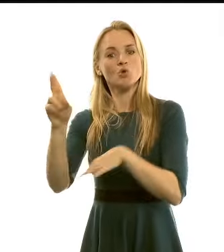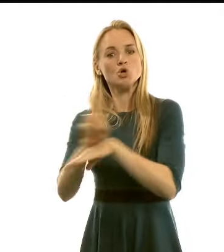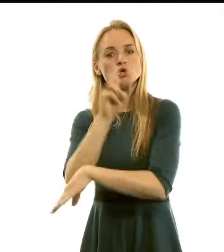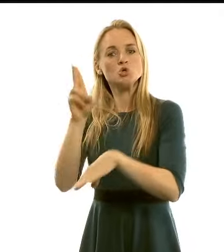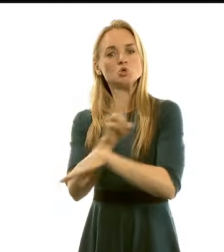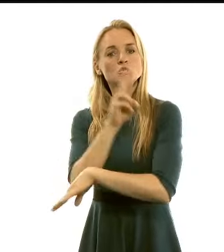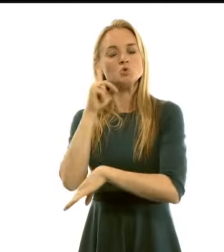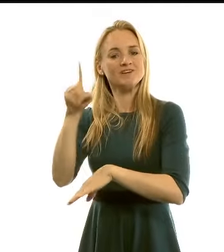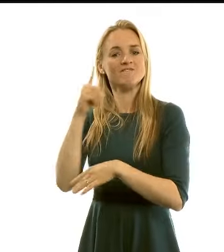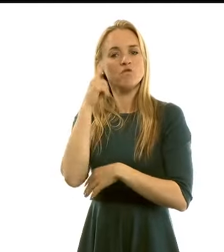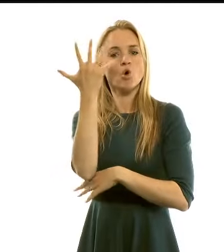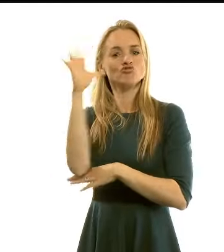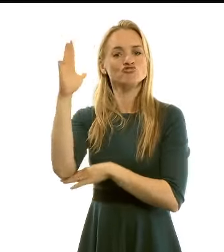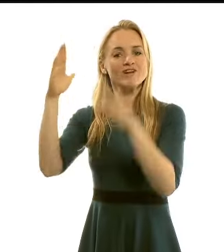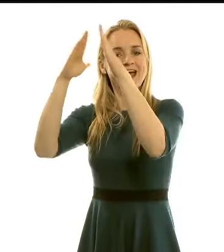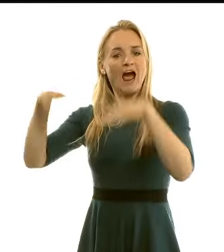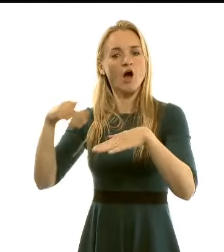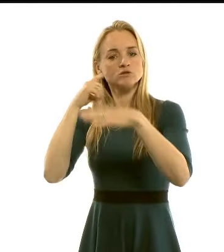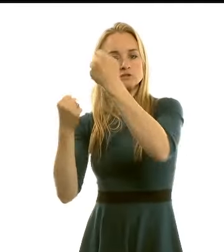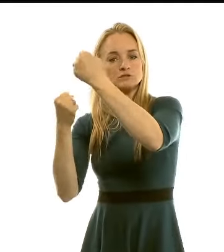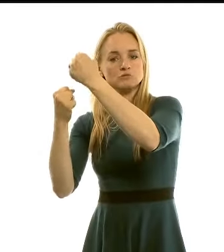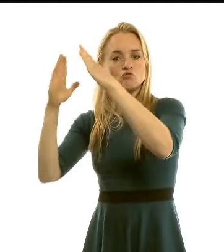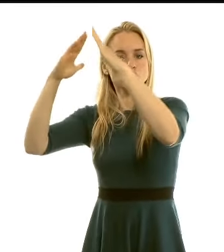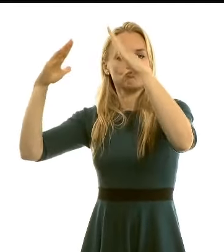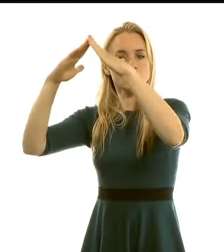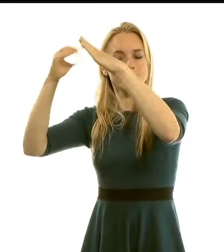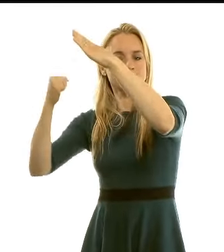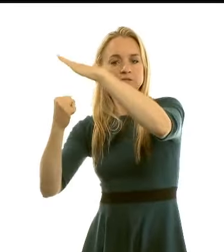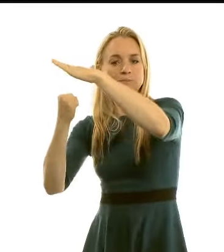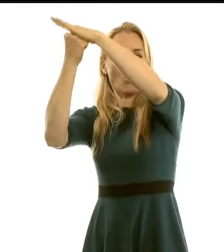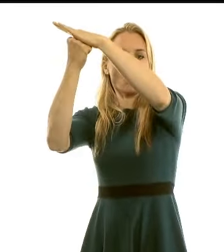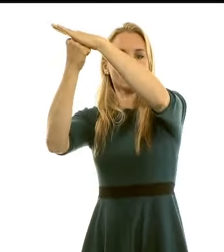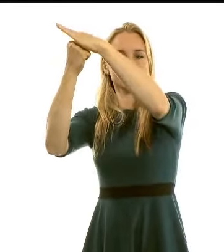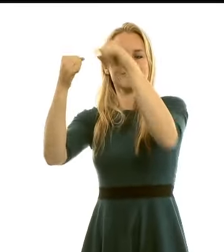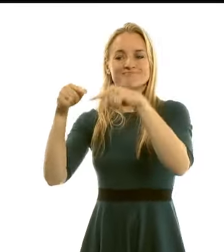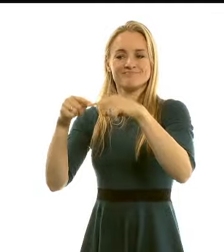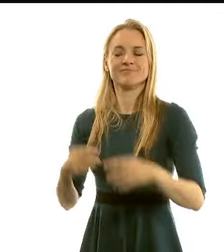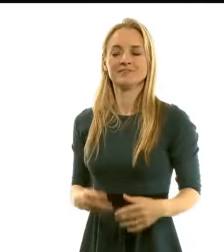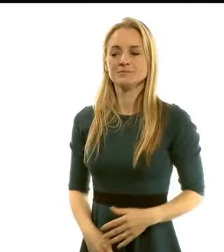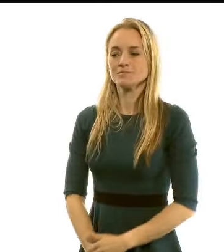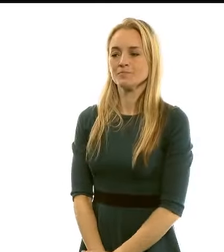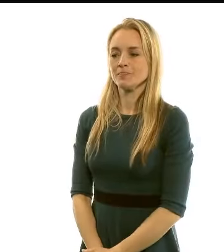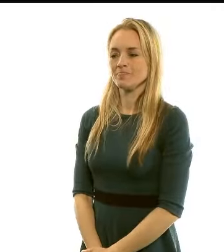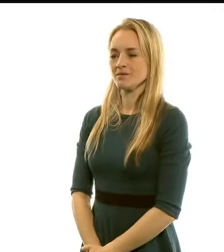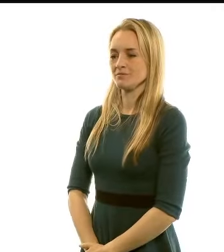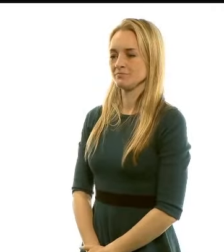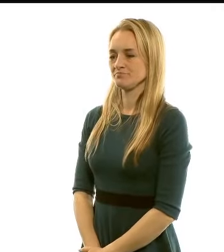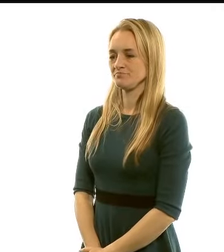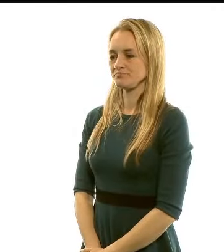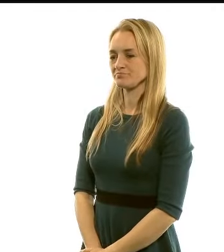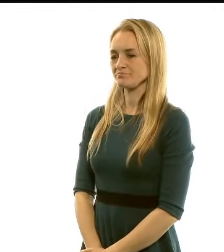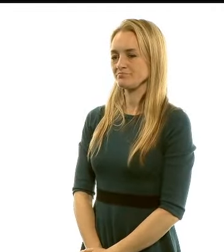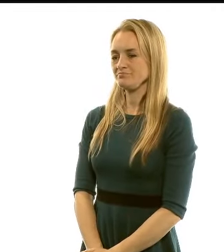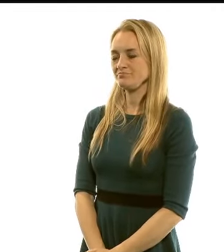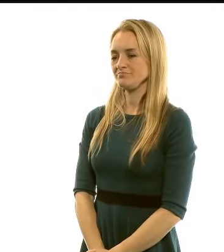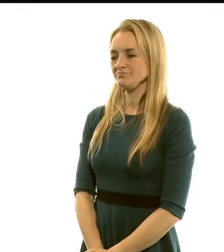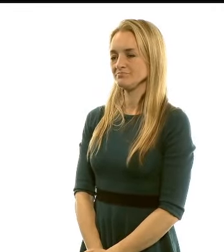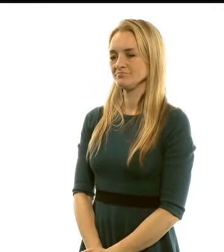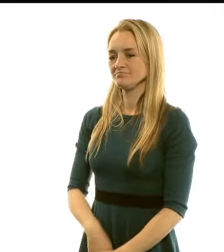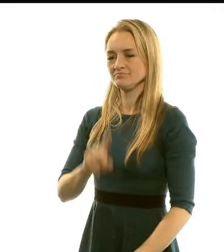adding several studs on top of the shield. Surely it's not all work here at Innovation House, right? You guys gotta have some